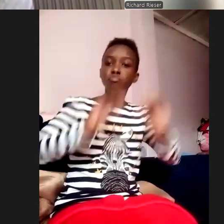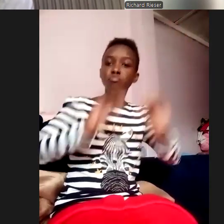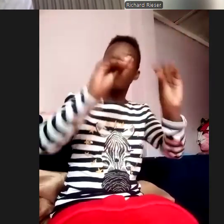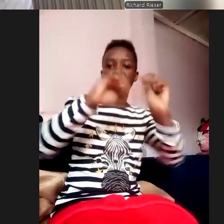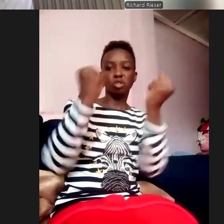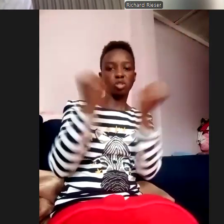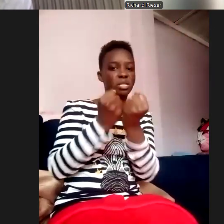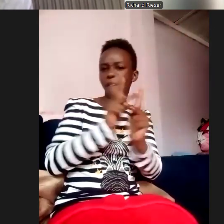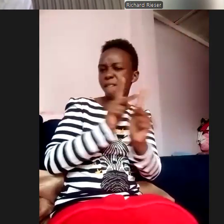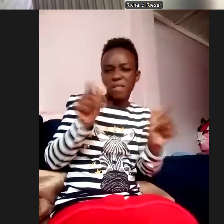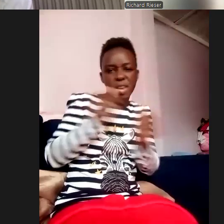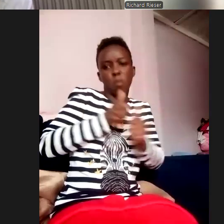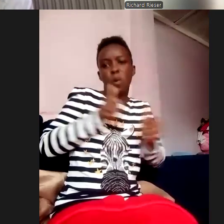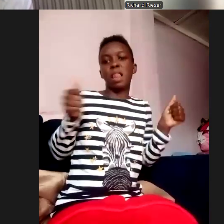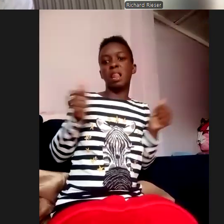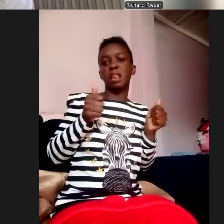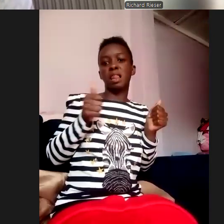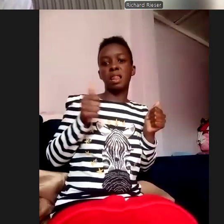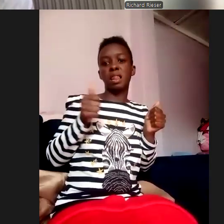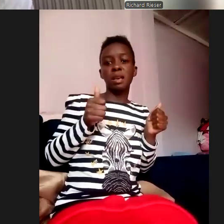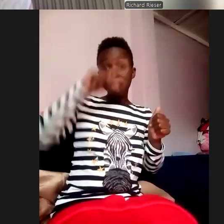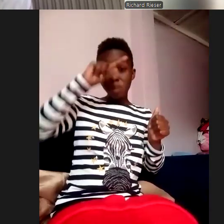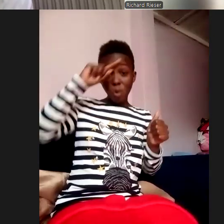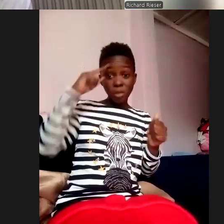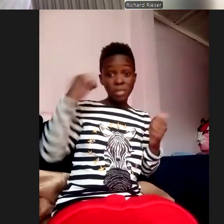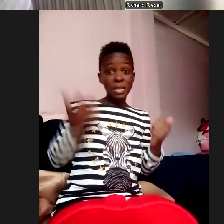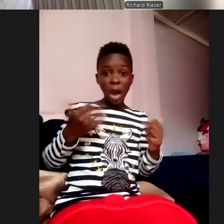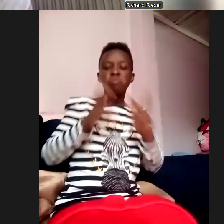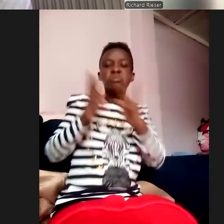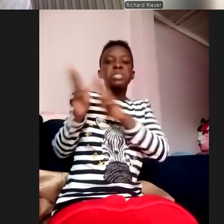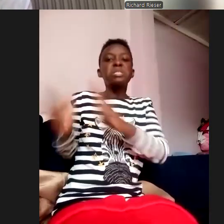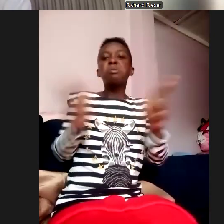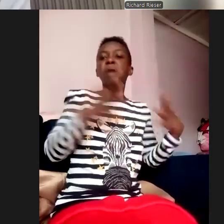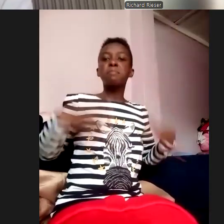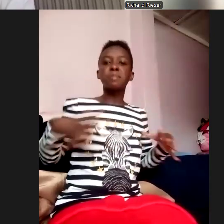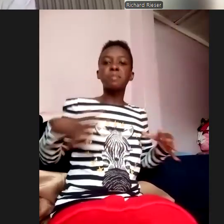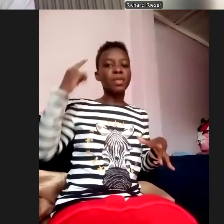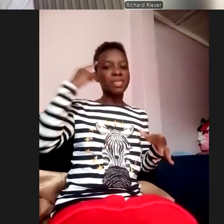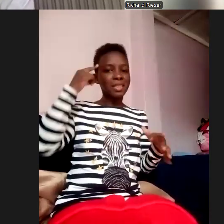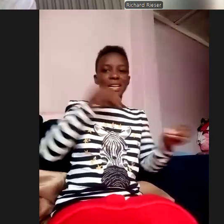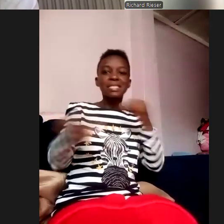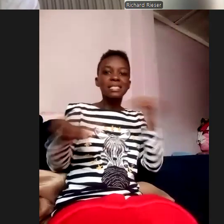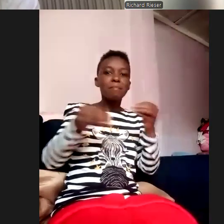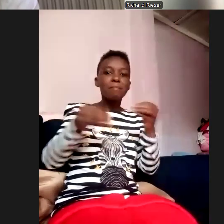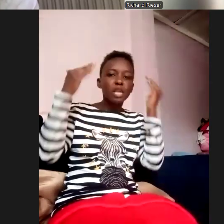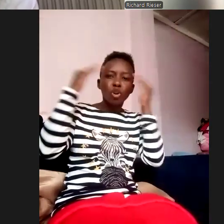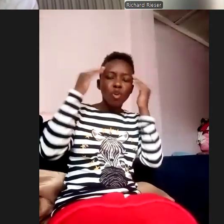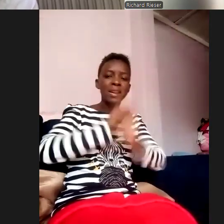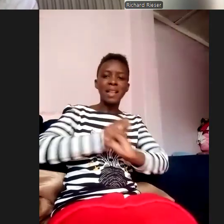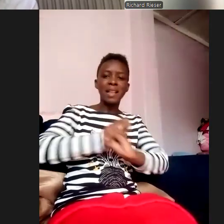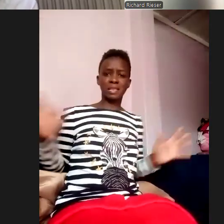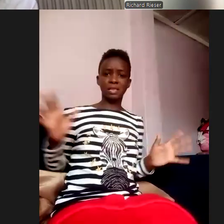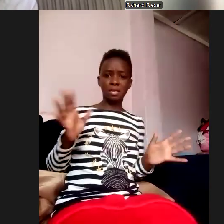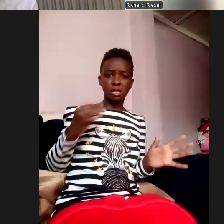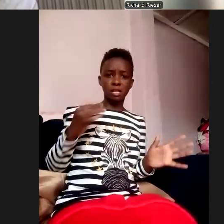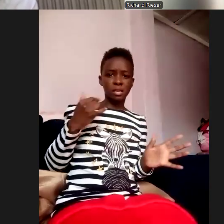to have good leaders and we continue to lead and teach people from our society, then everything is going to be well. I